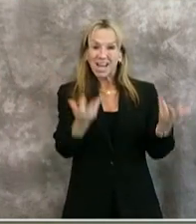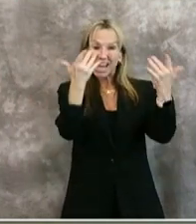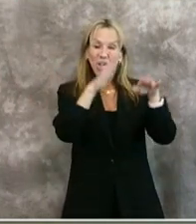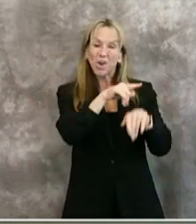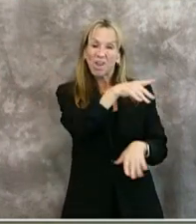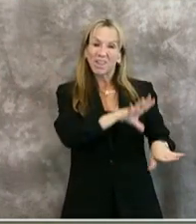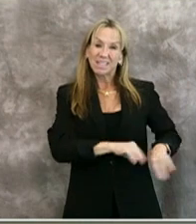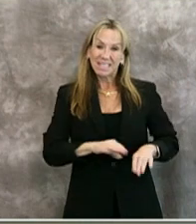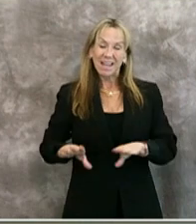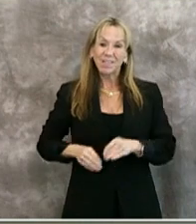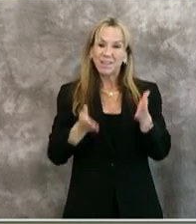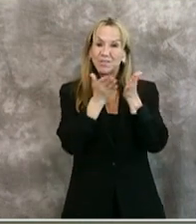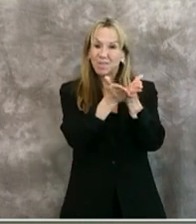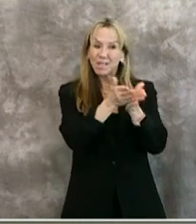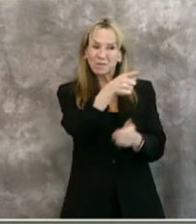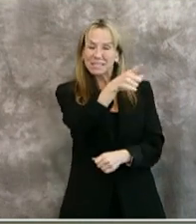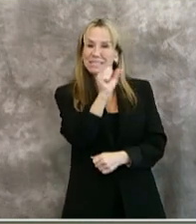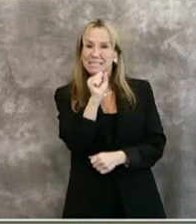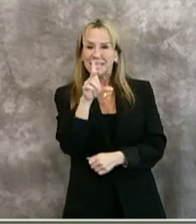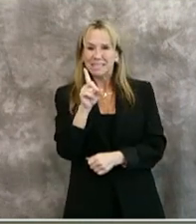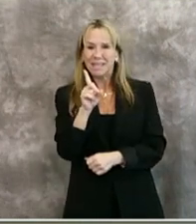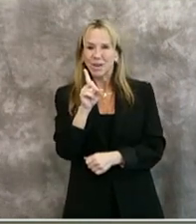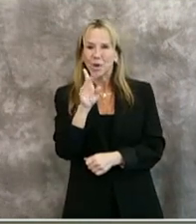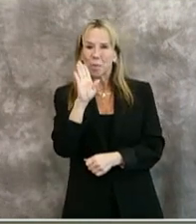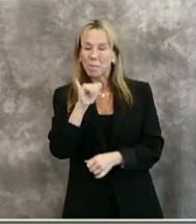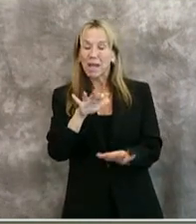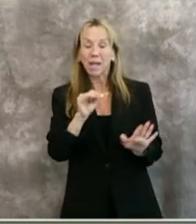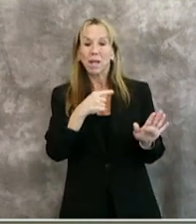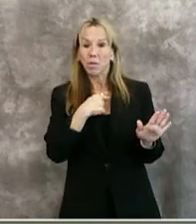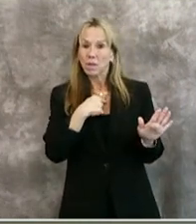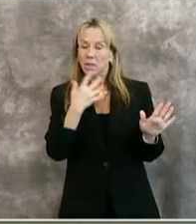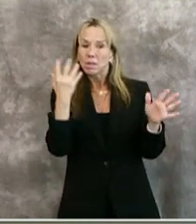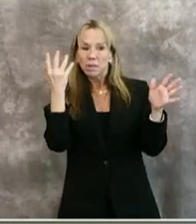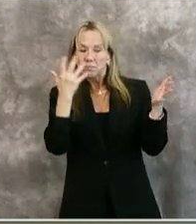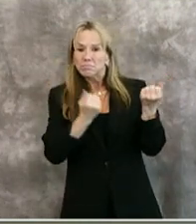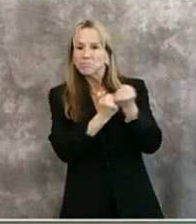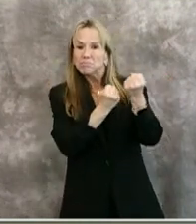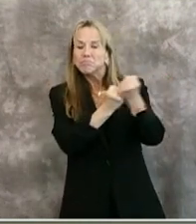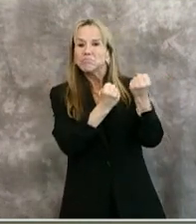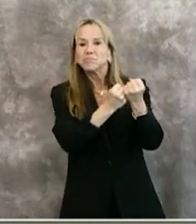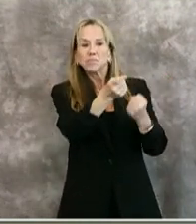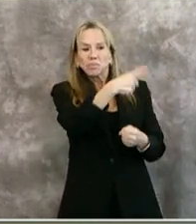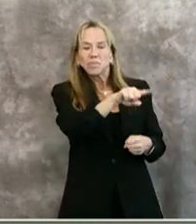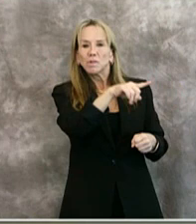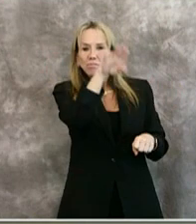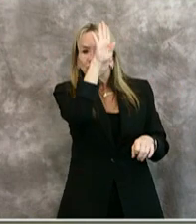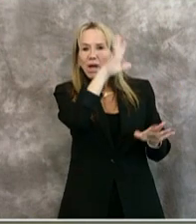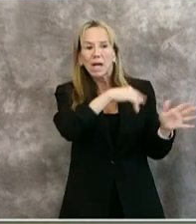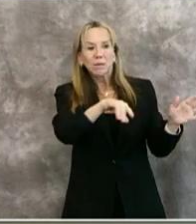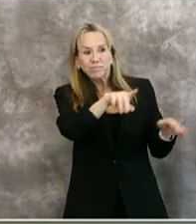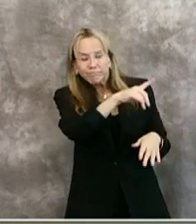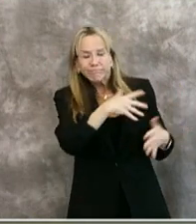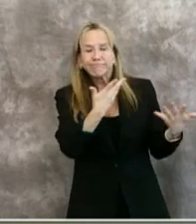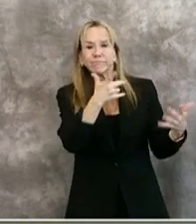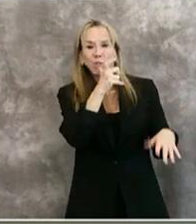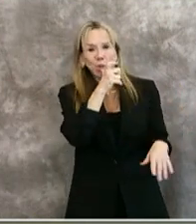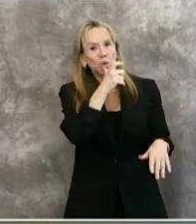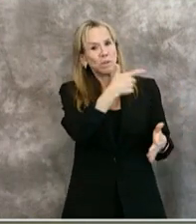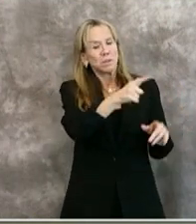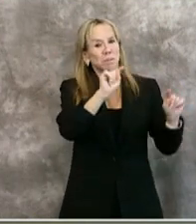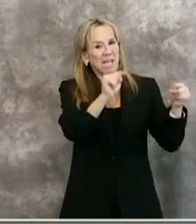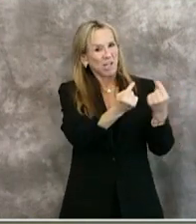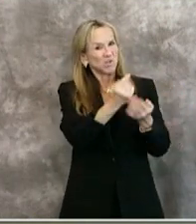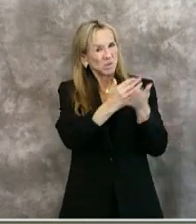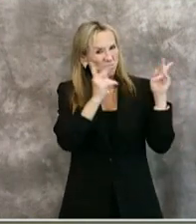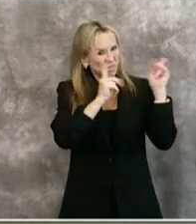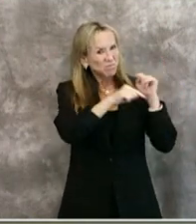San Diego Bay, and our thoughts go out to the firefighters, the crew, to those that have been injured, and our heartfelt appreciation to all of those who